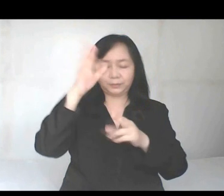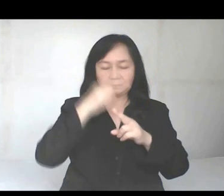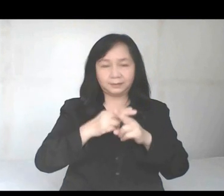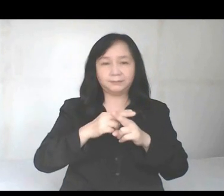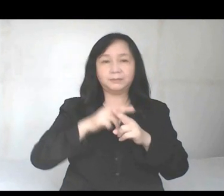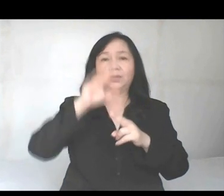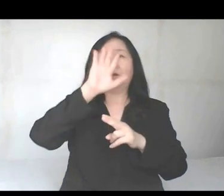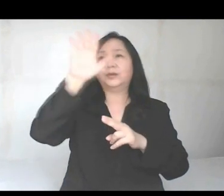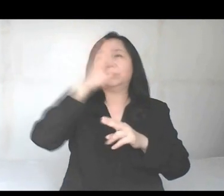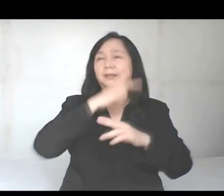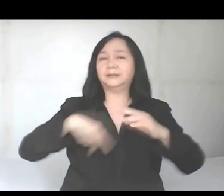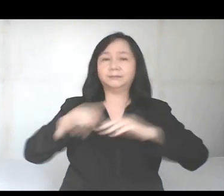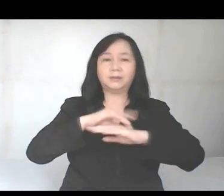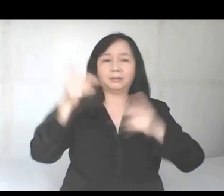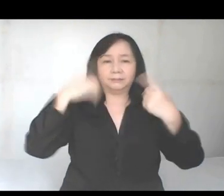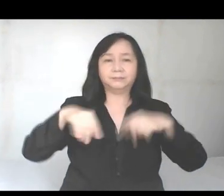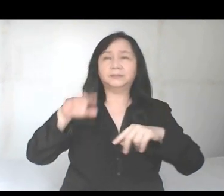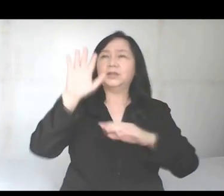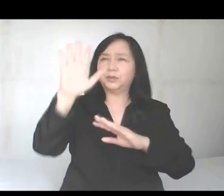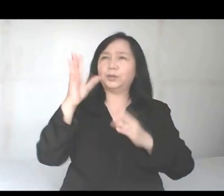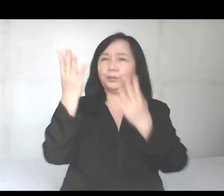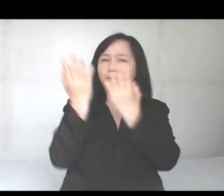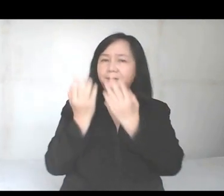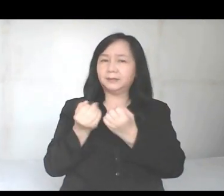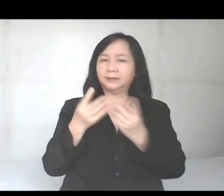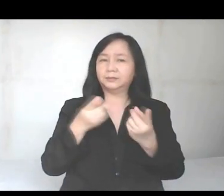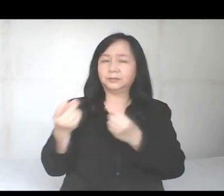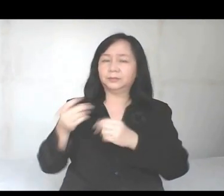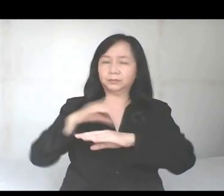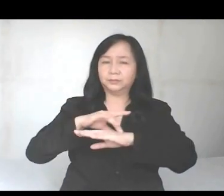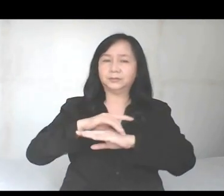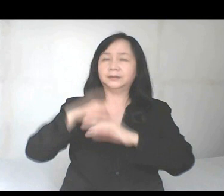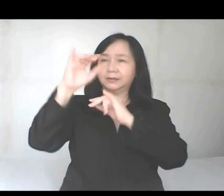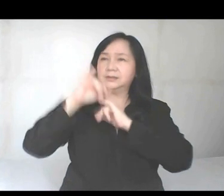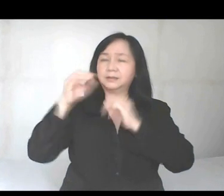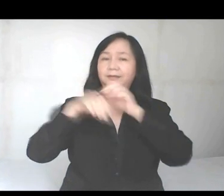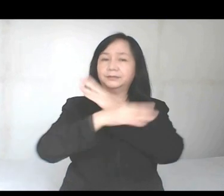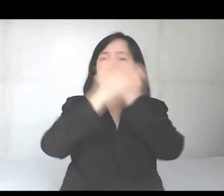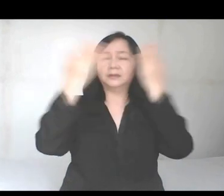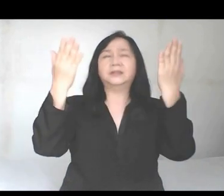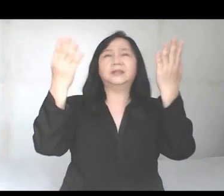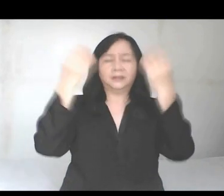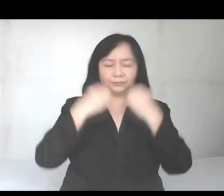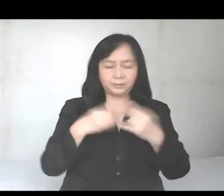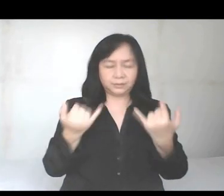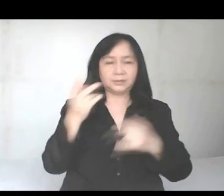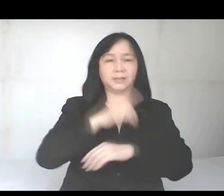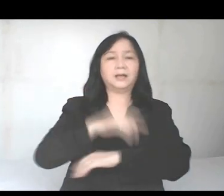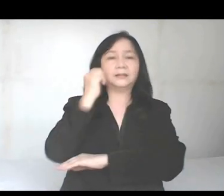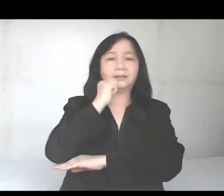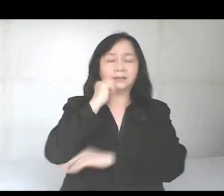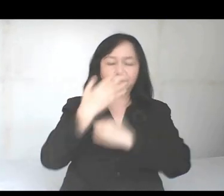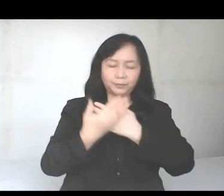holy be your name. Your kingdom come, your will be done on earth as it is in heaven. Give us